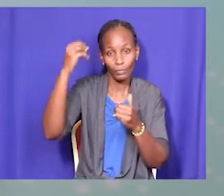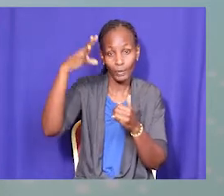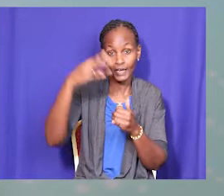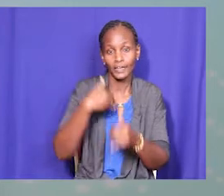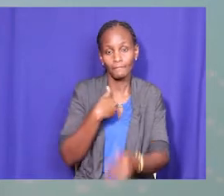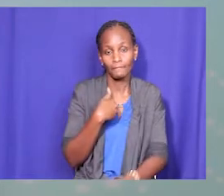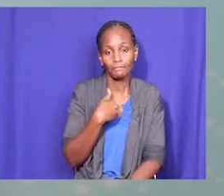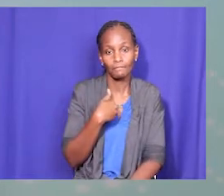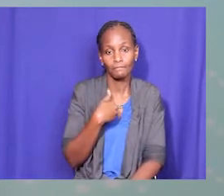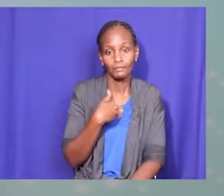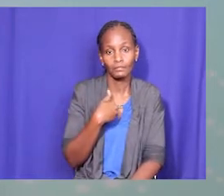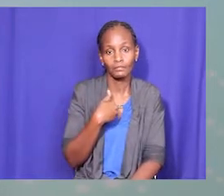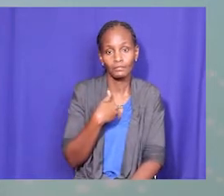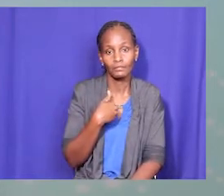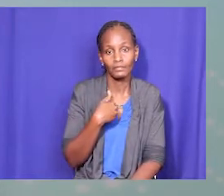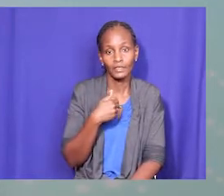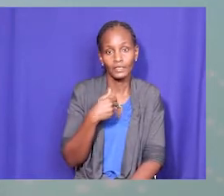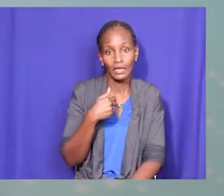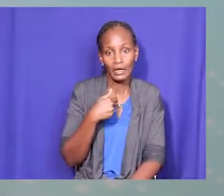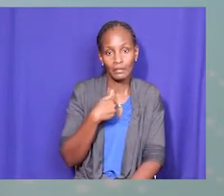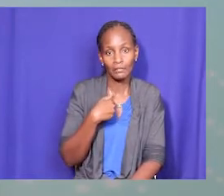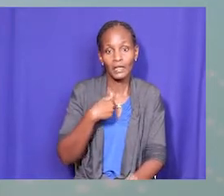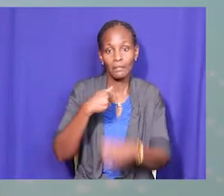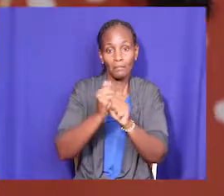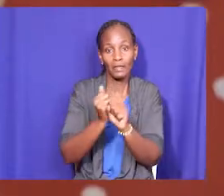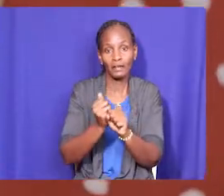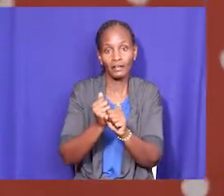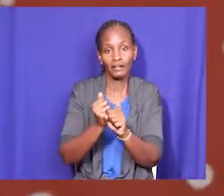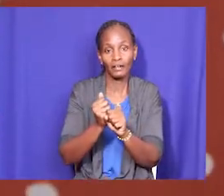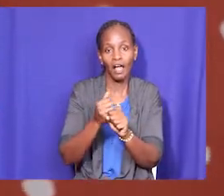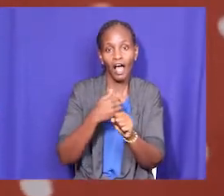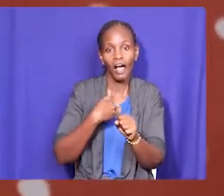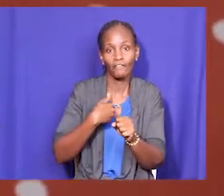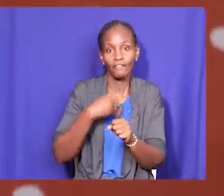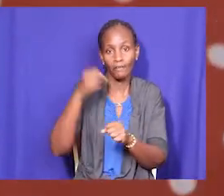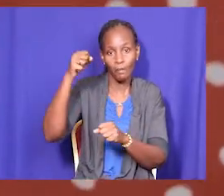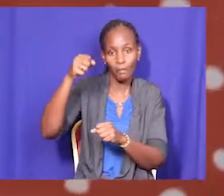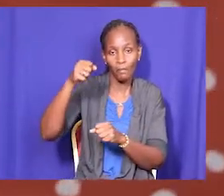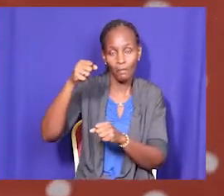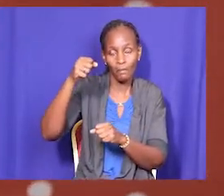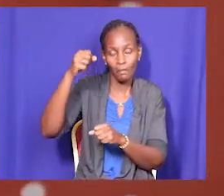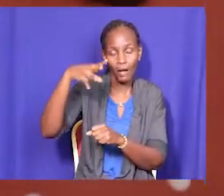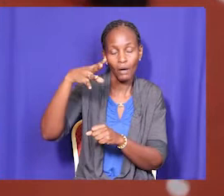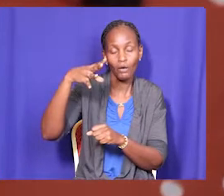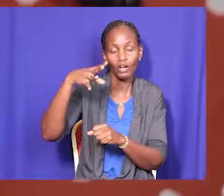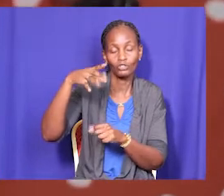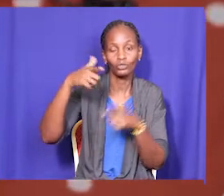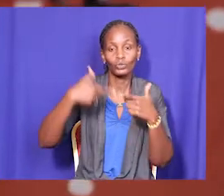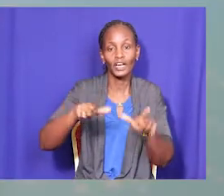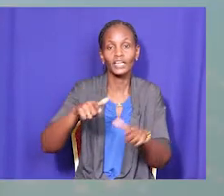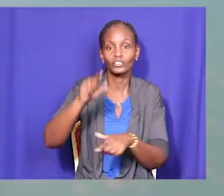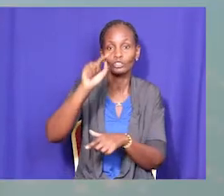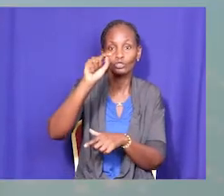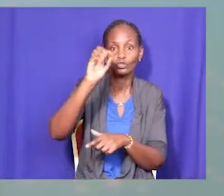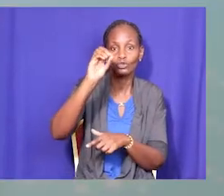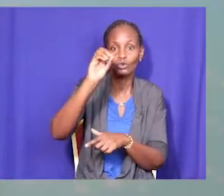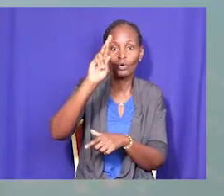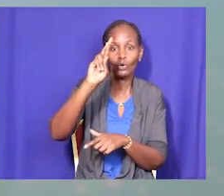So I have put on power to let the torch shine.